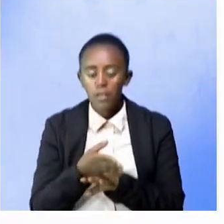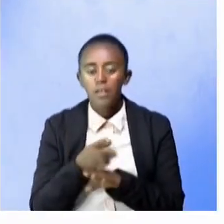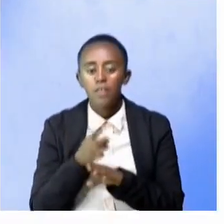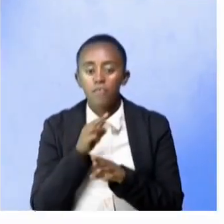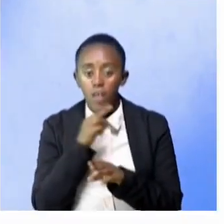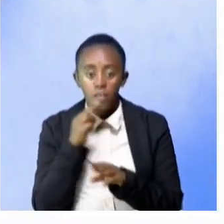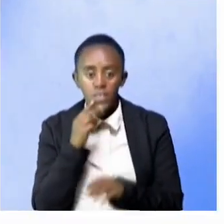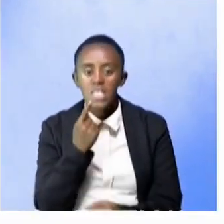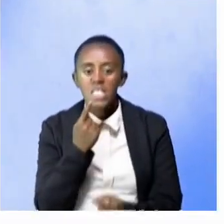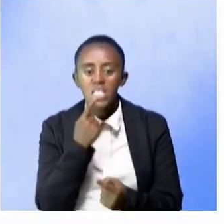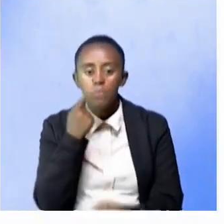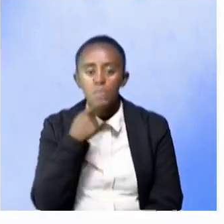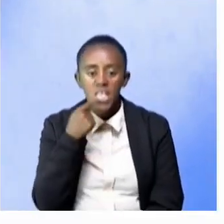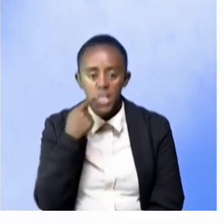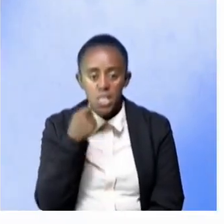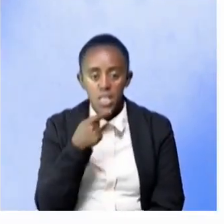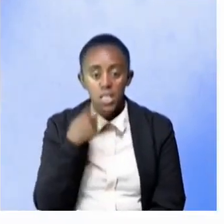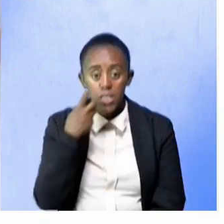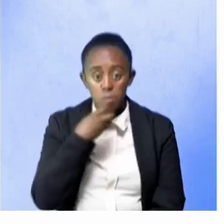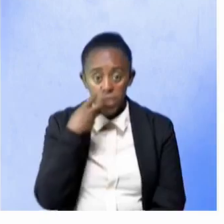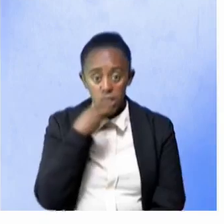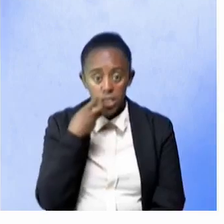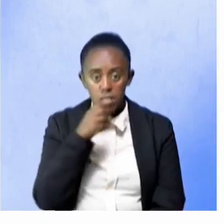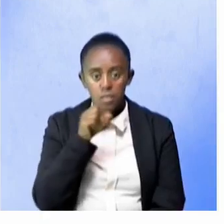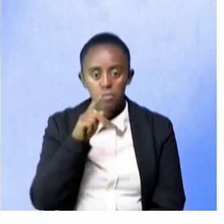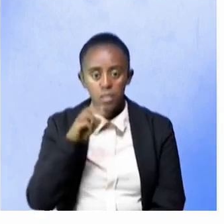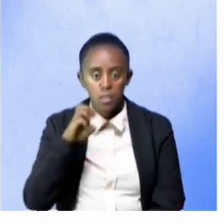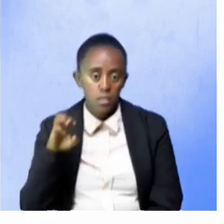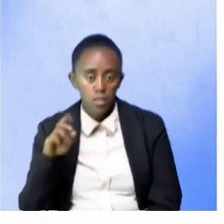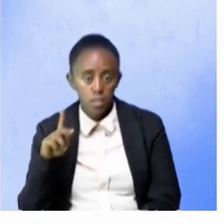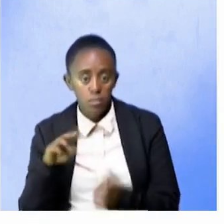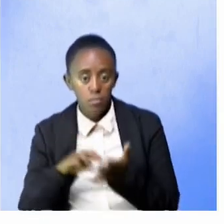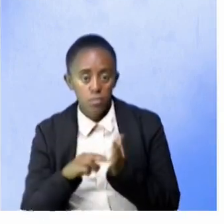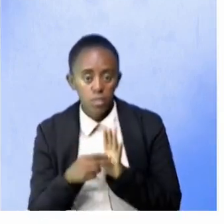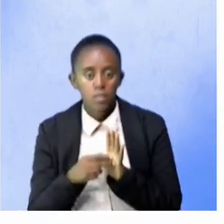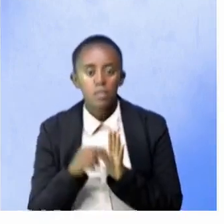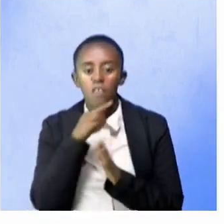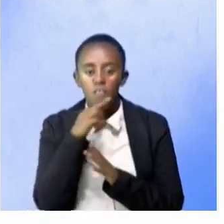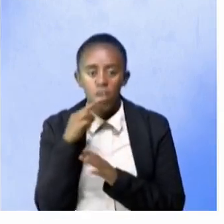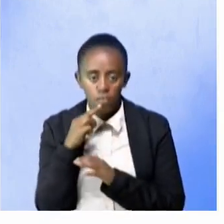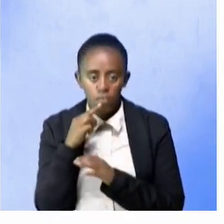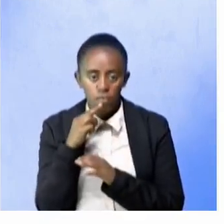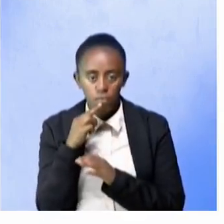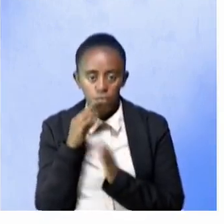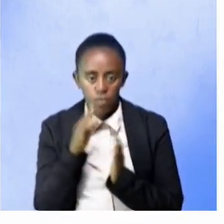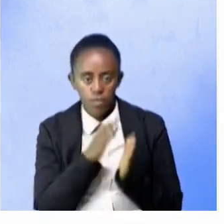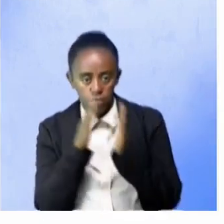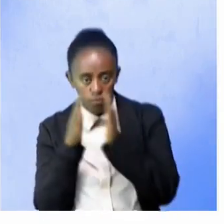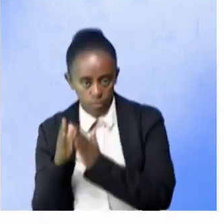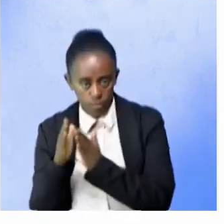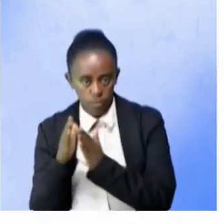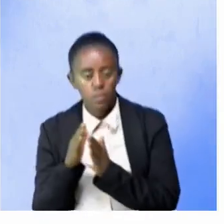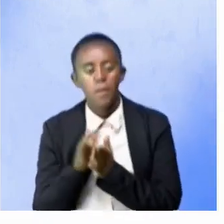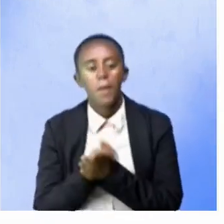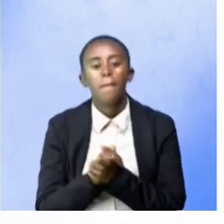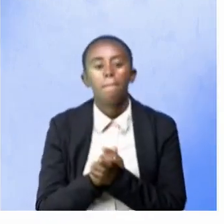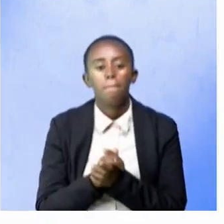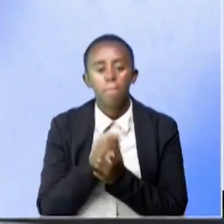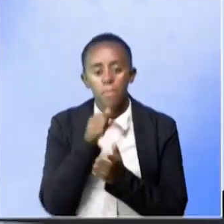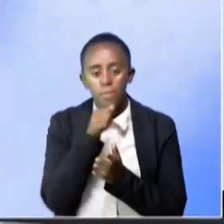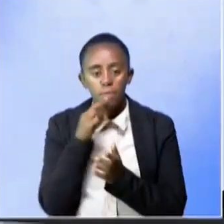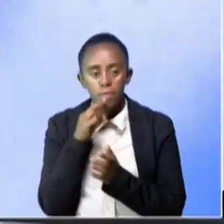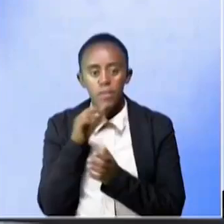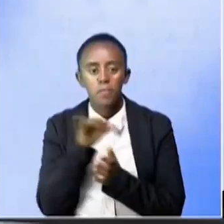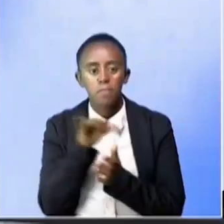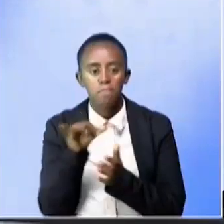right? What comes next? Here it is an adverb. Adverb. In other words, adverb that modifies a verb is like